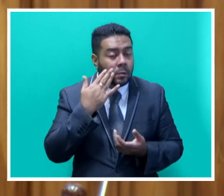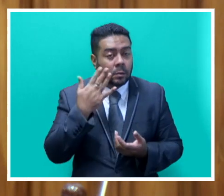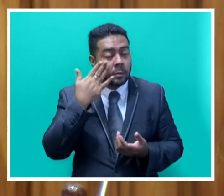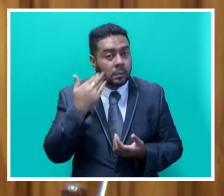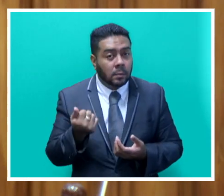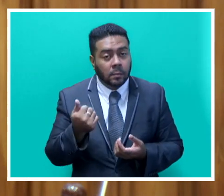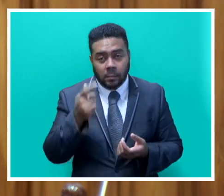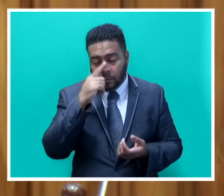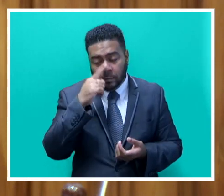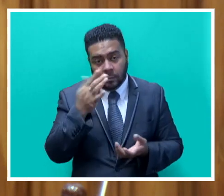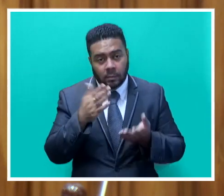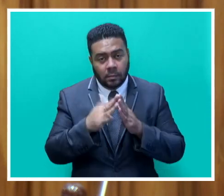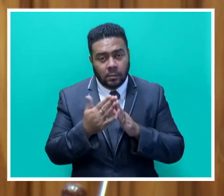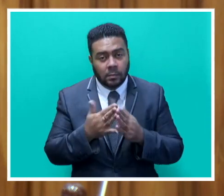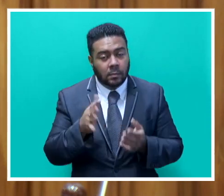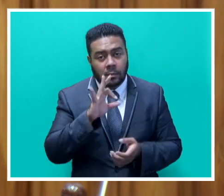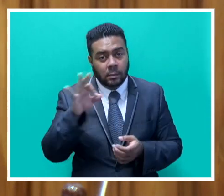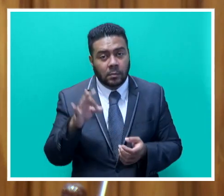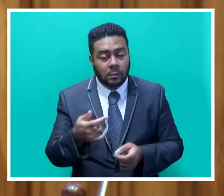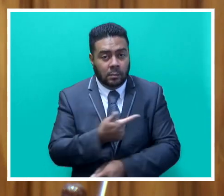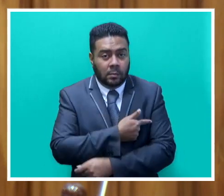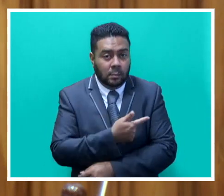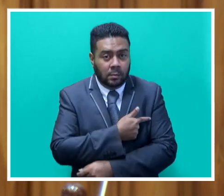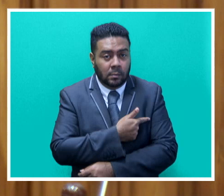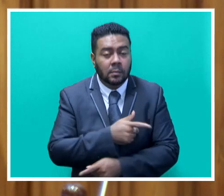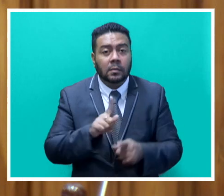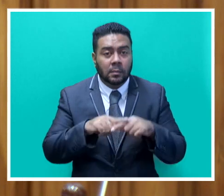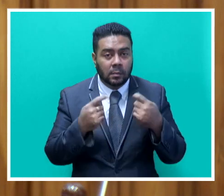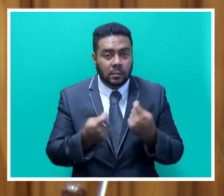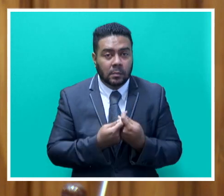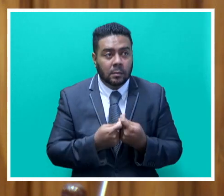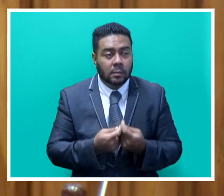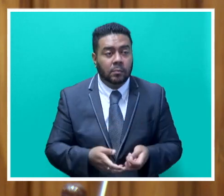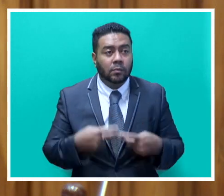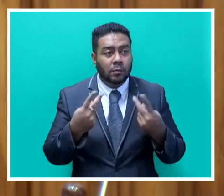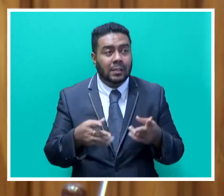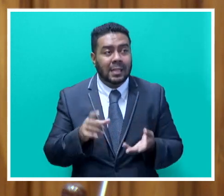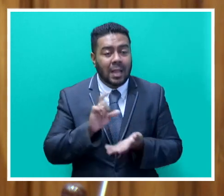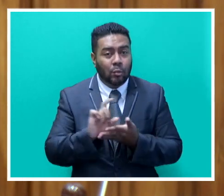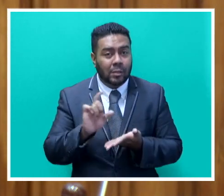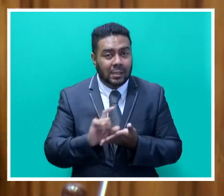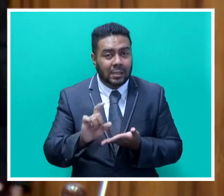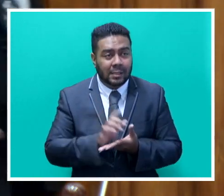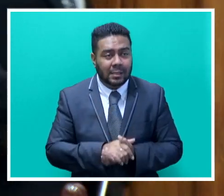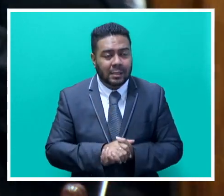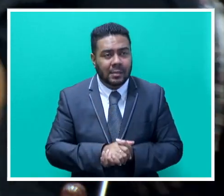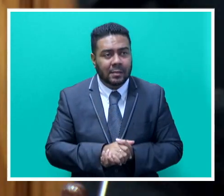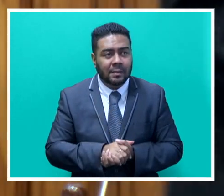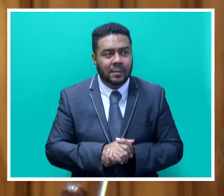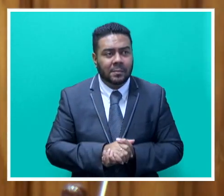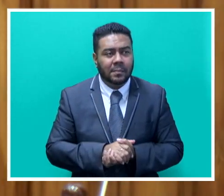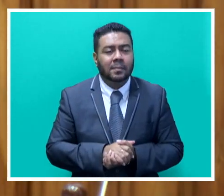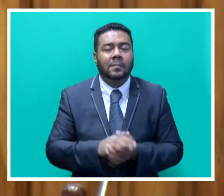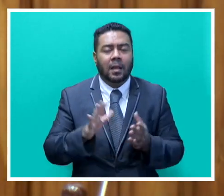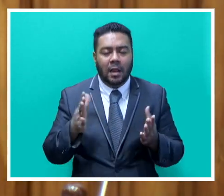in the community that haven't been vaccinated, the team actually provides counseling, and the mobile vaccination team goes forward and